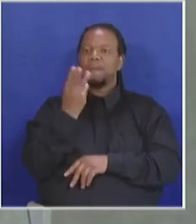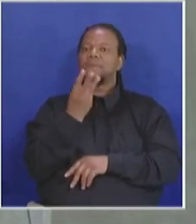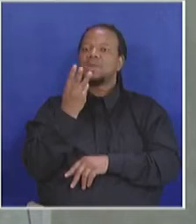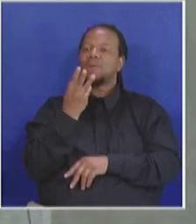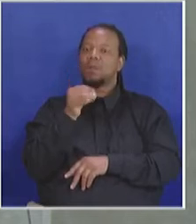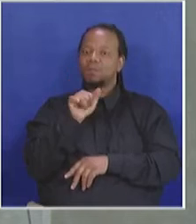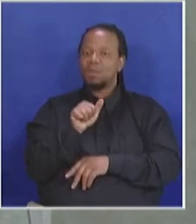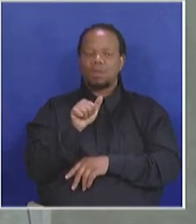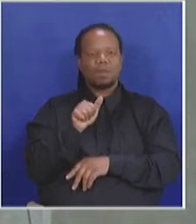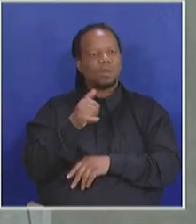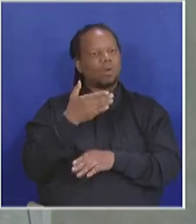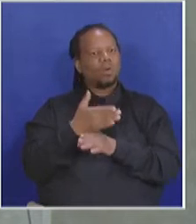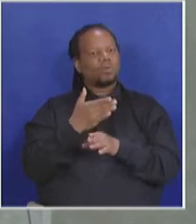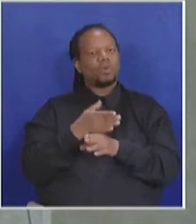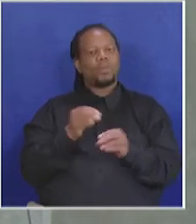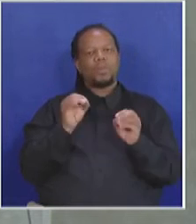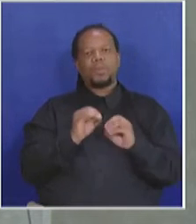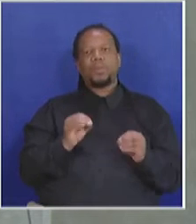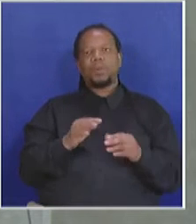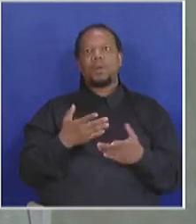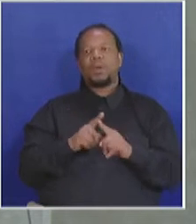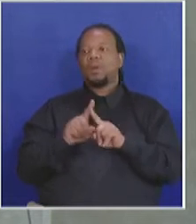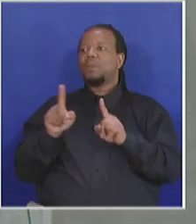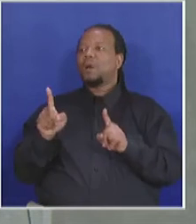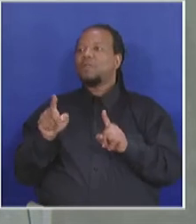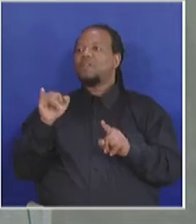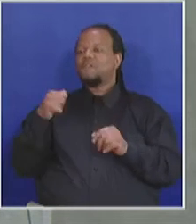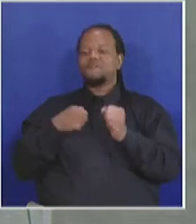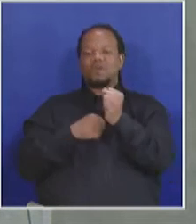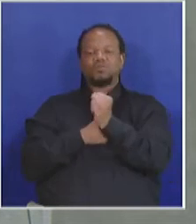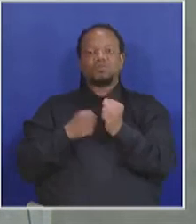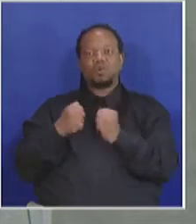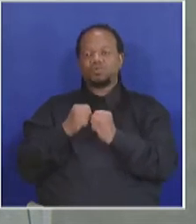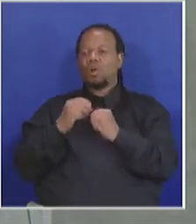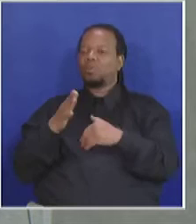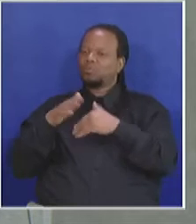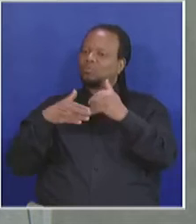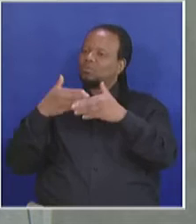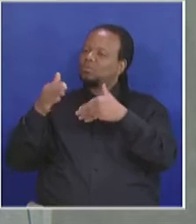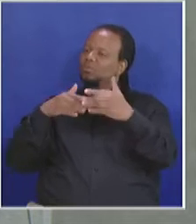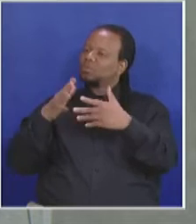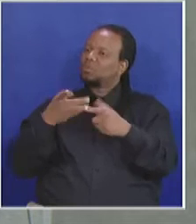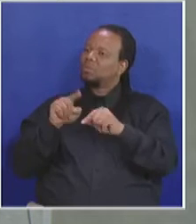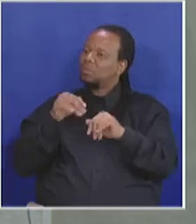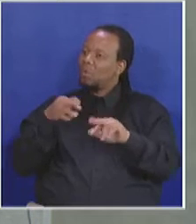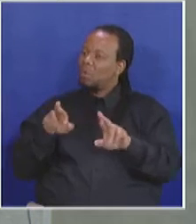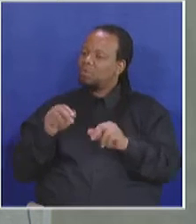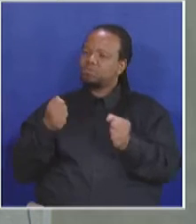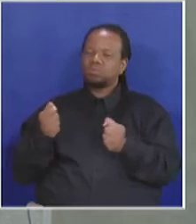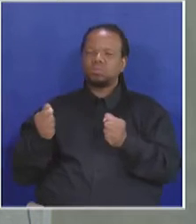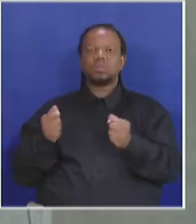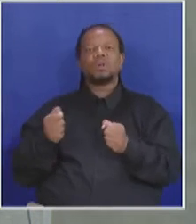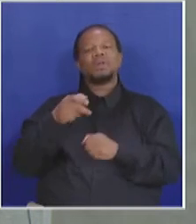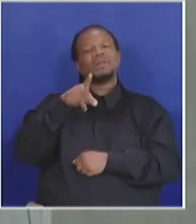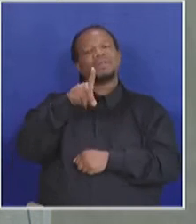than 5 years ago. But we are building infrastructure that must create jobs. The Democratic Alliance have and always